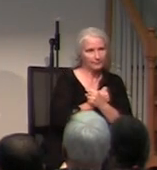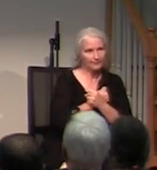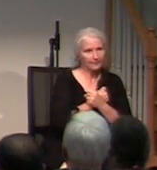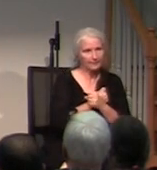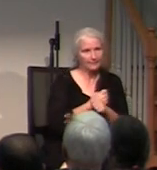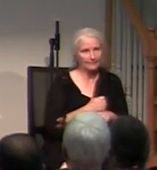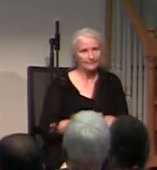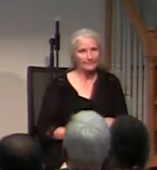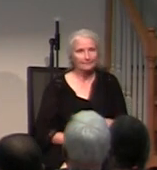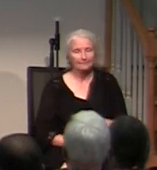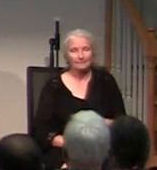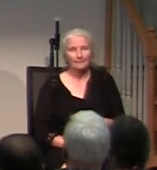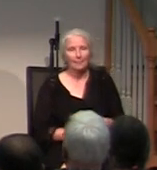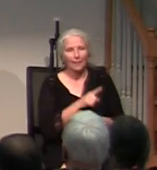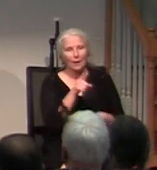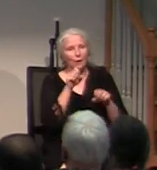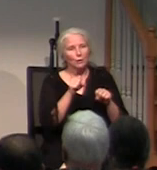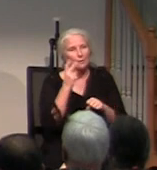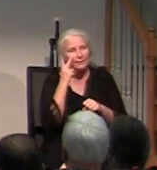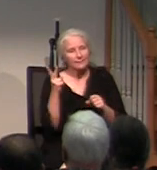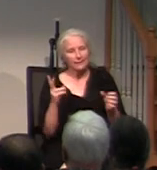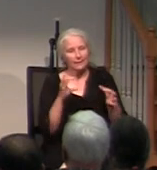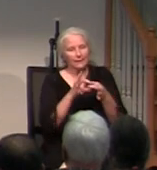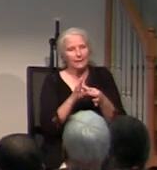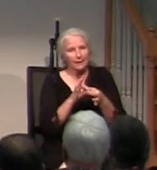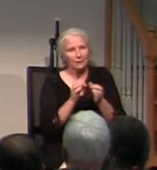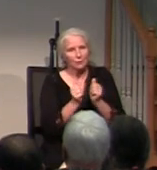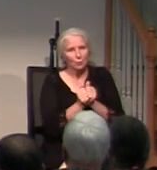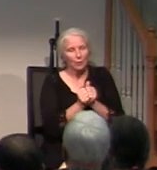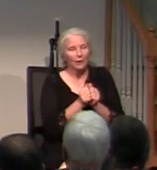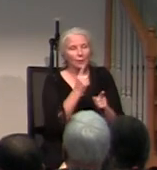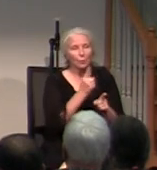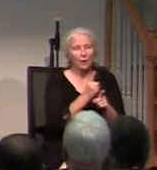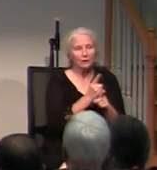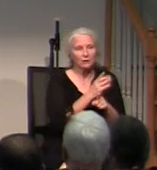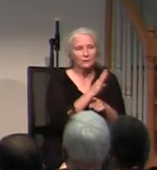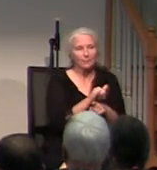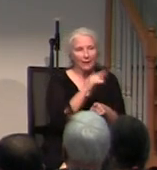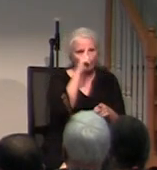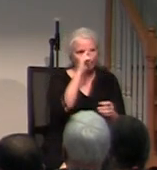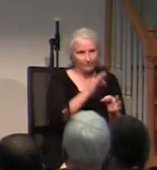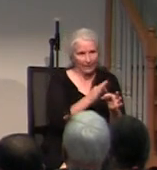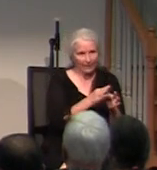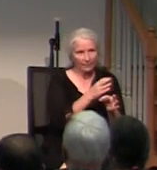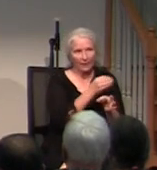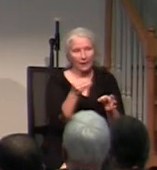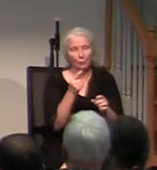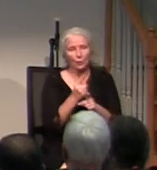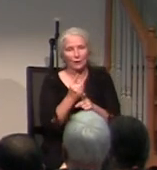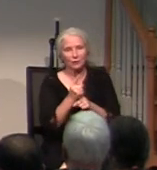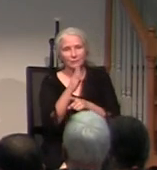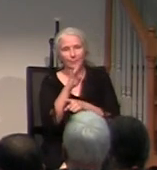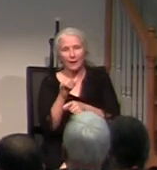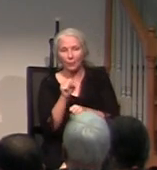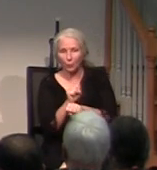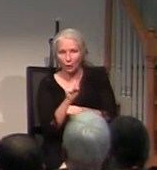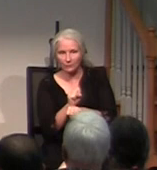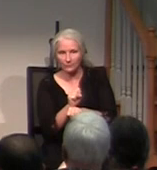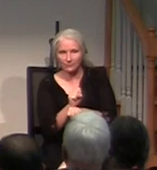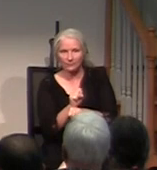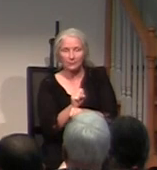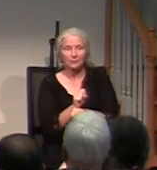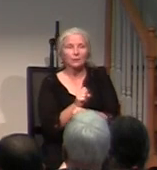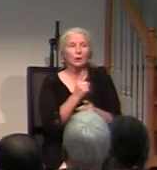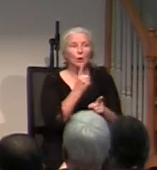So you can see a connection with righteousness by faith and righteousness by works, right? I mean, righteousness by faith